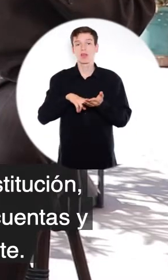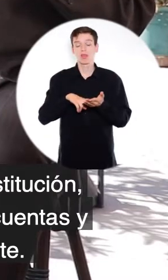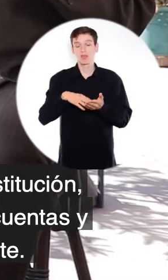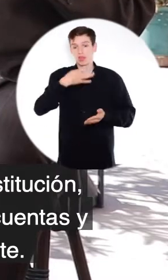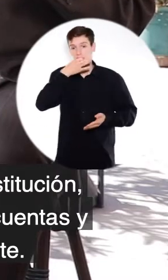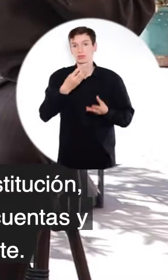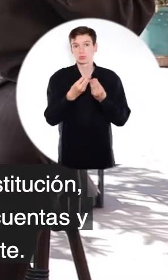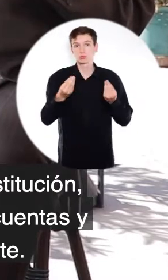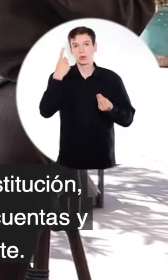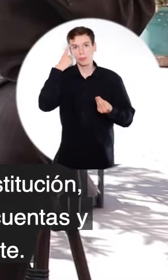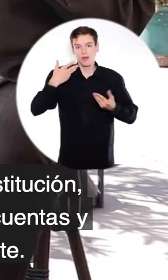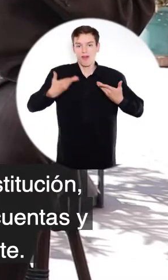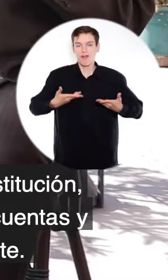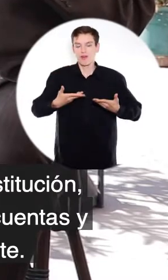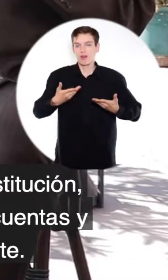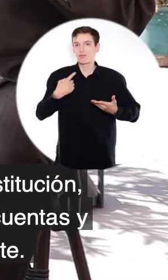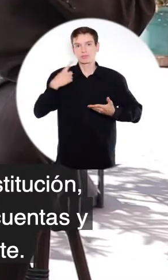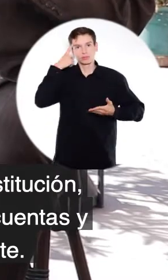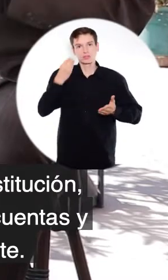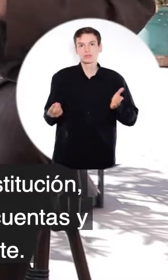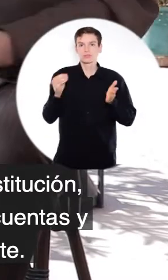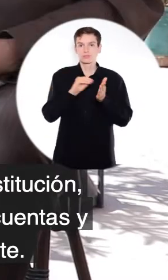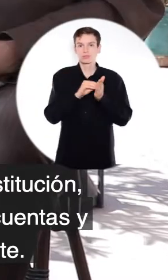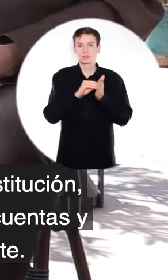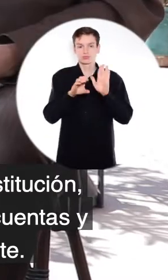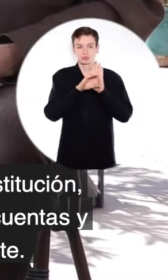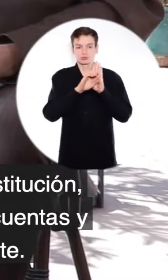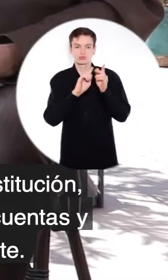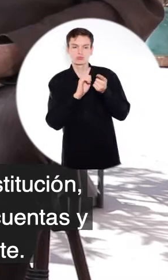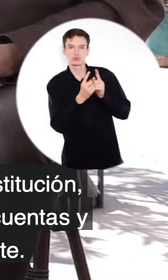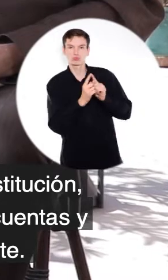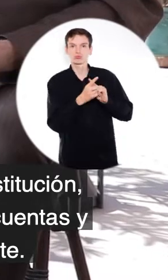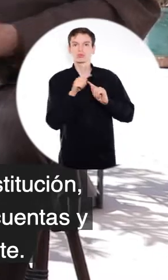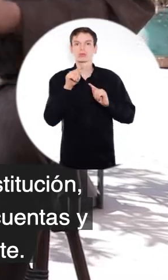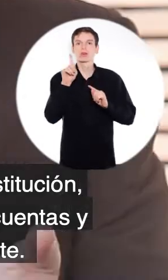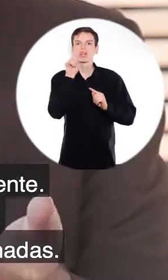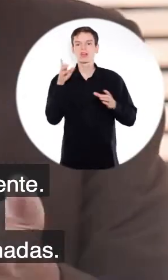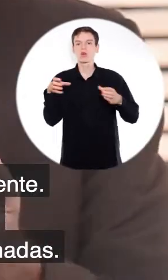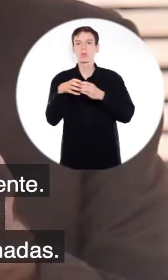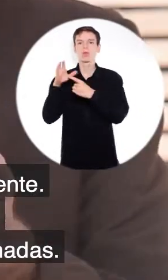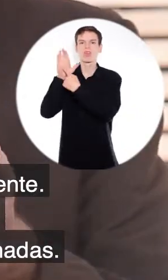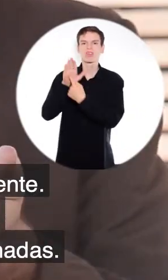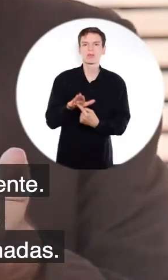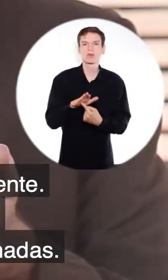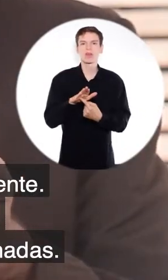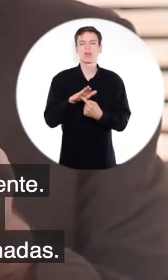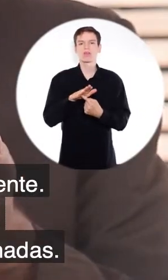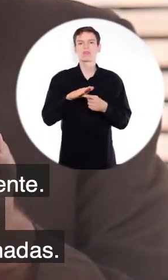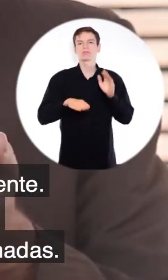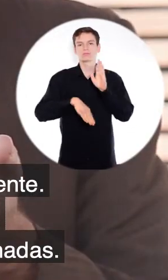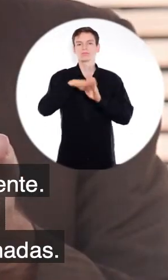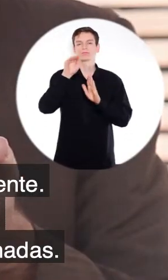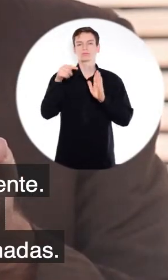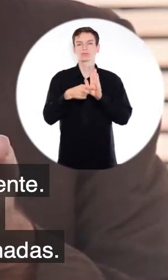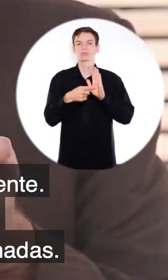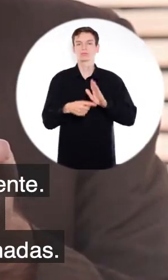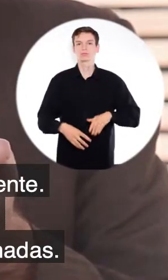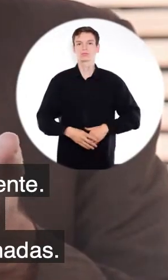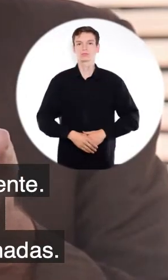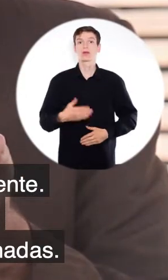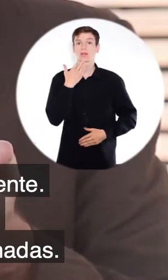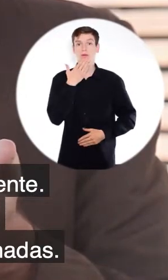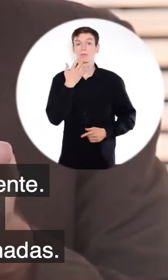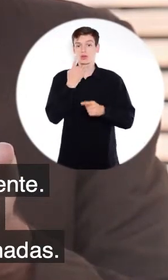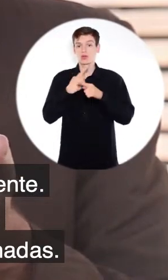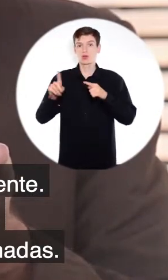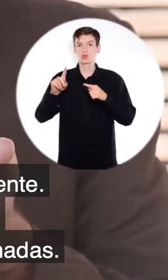ensure accountability and to make sure that the other branches of government are functioning properly. You'd probably see a little more attention to the environment.